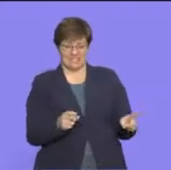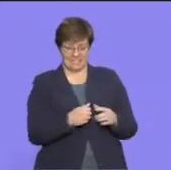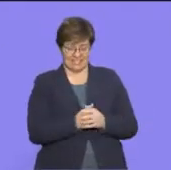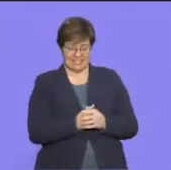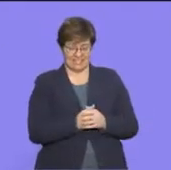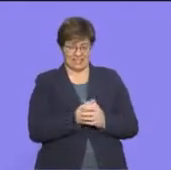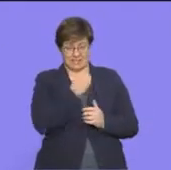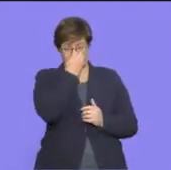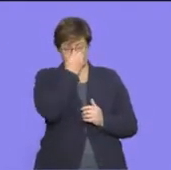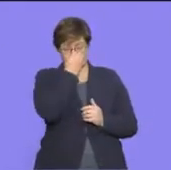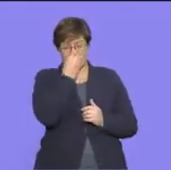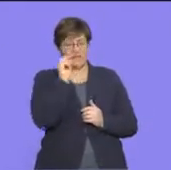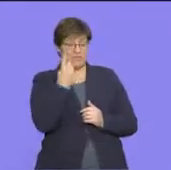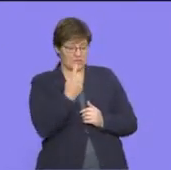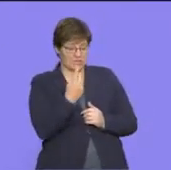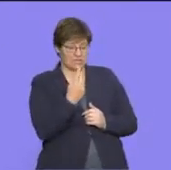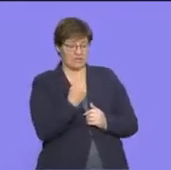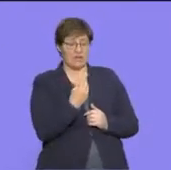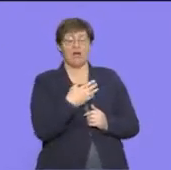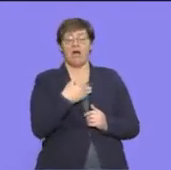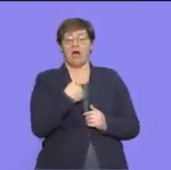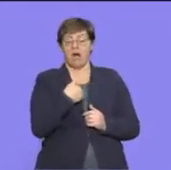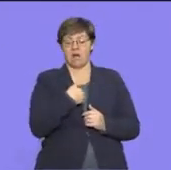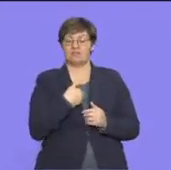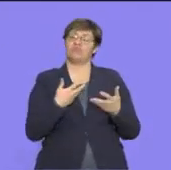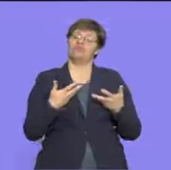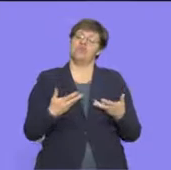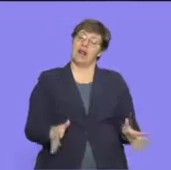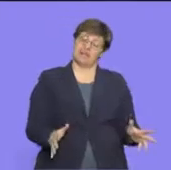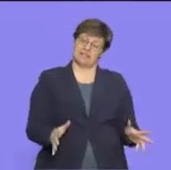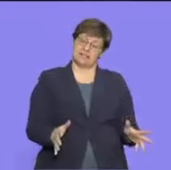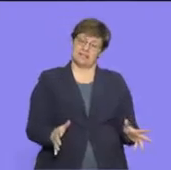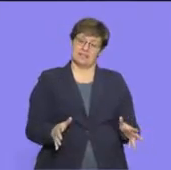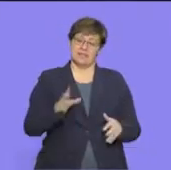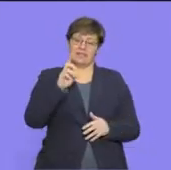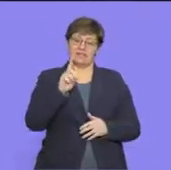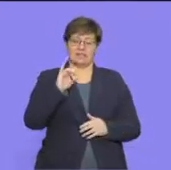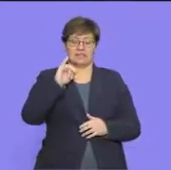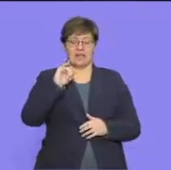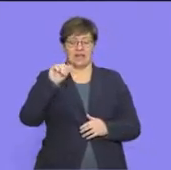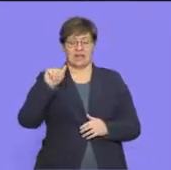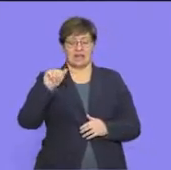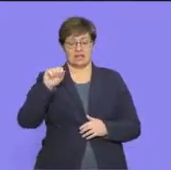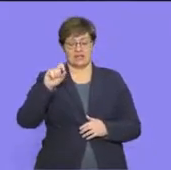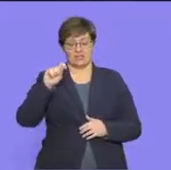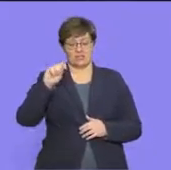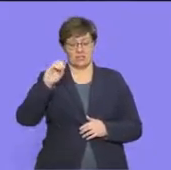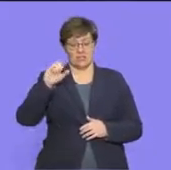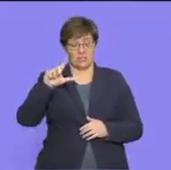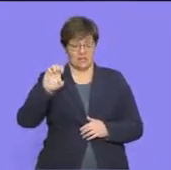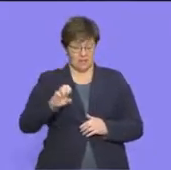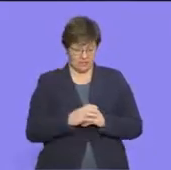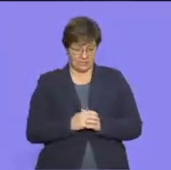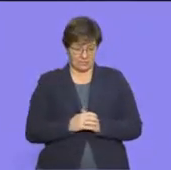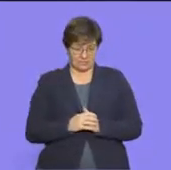the first thing is the heart relaxing. Just relaxes. And when it relaxes, I'm going